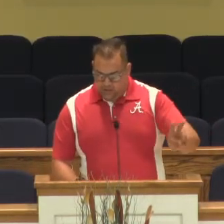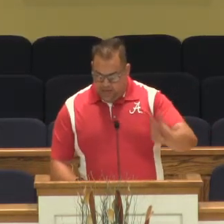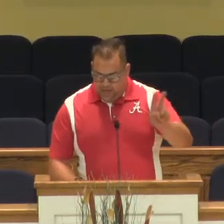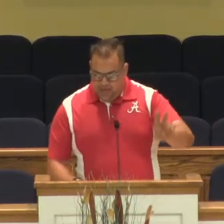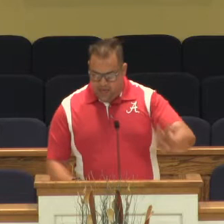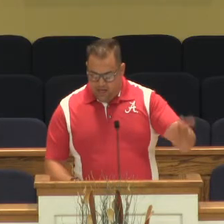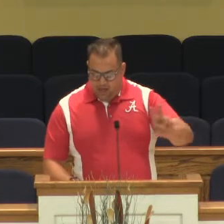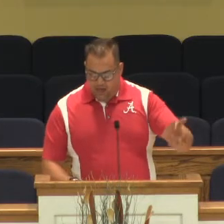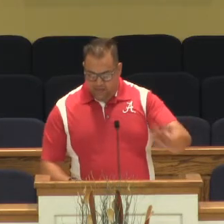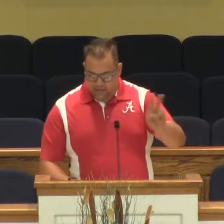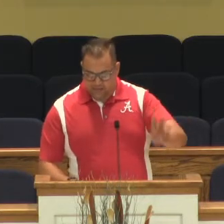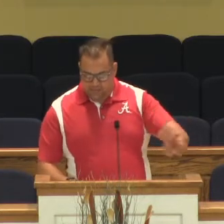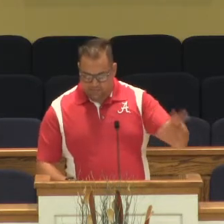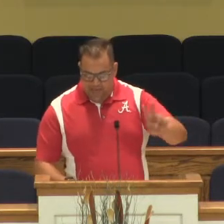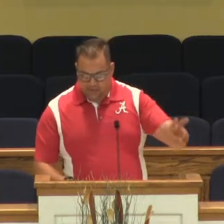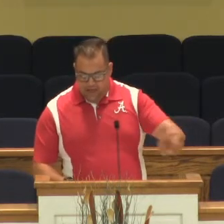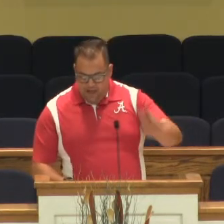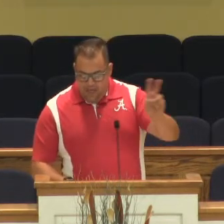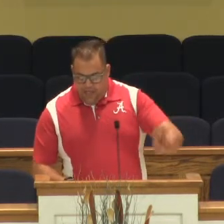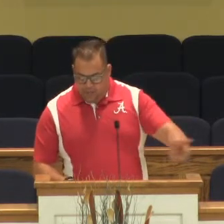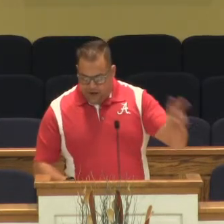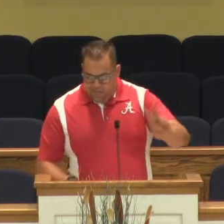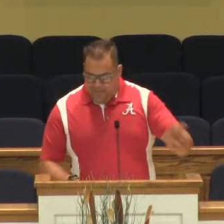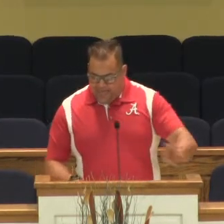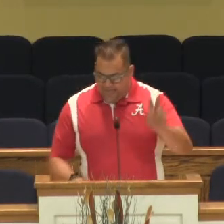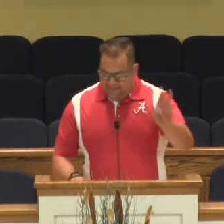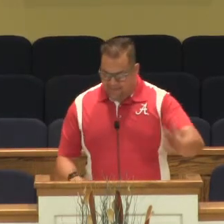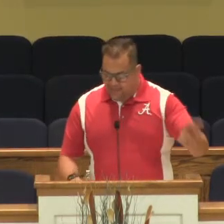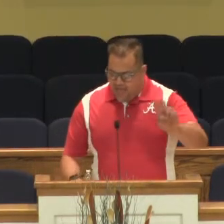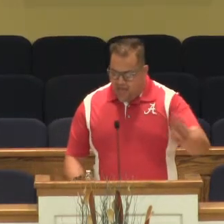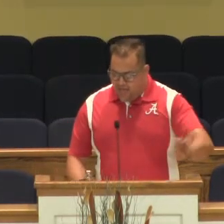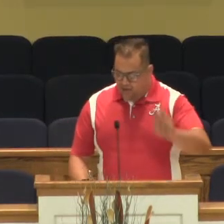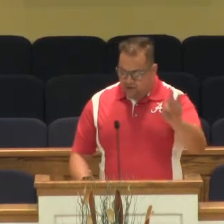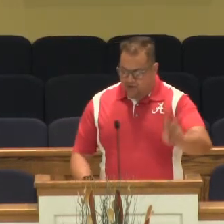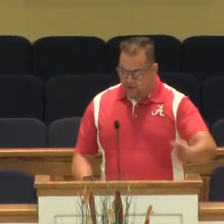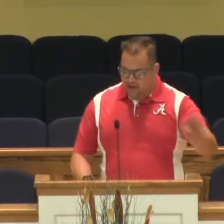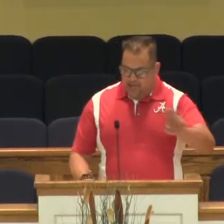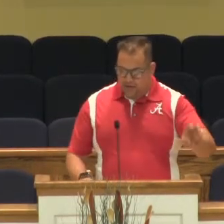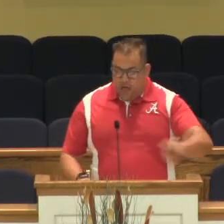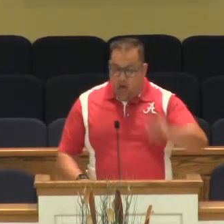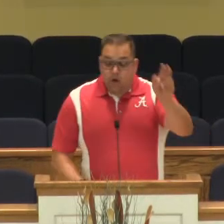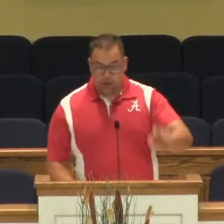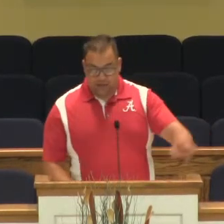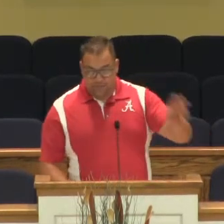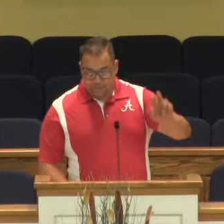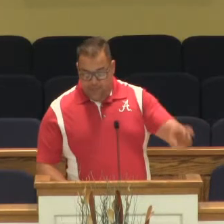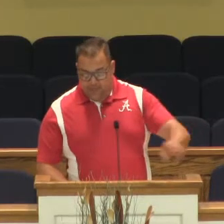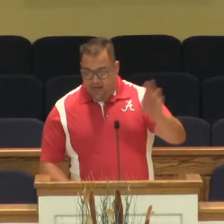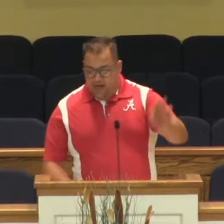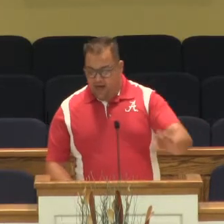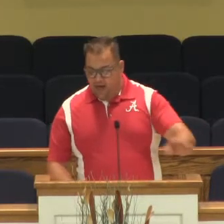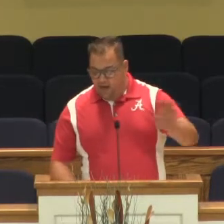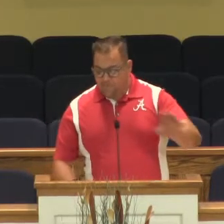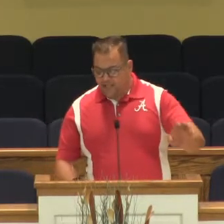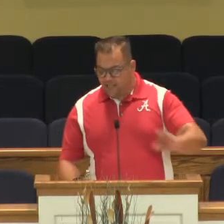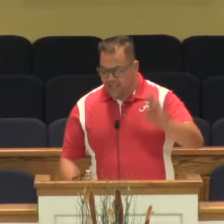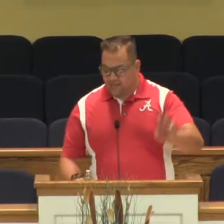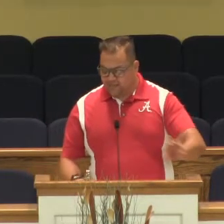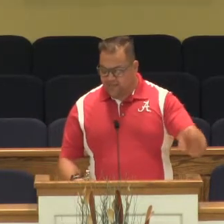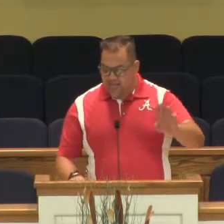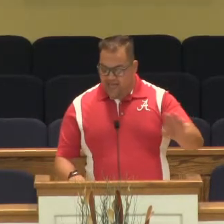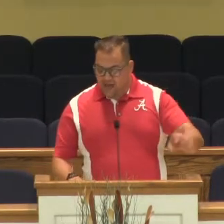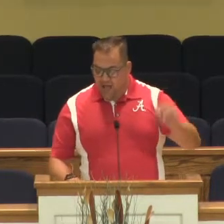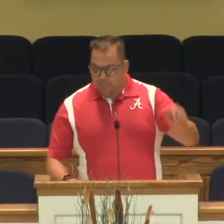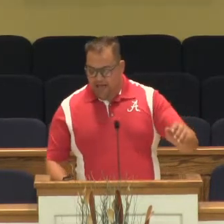some may dwell where these abound, my prayer, my aim is higher ground. Lord, lift me up and let